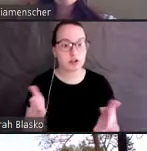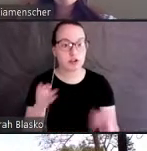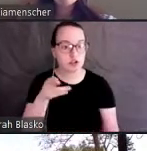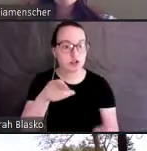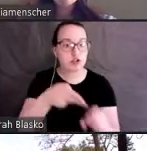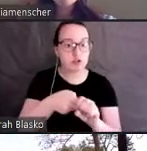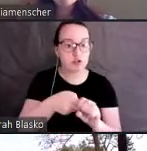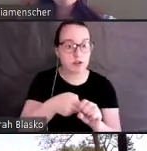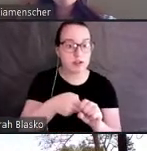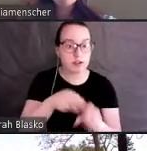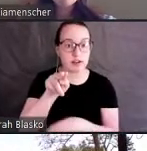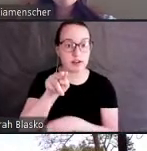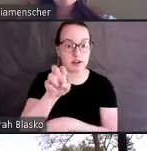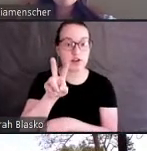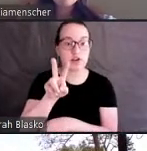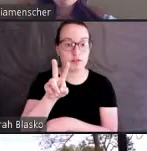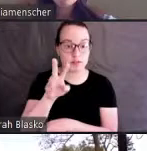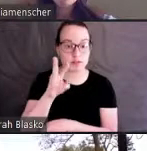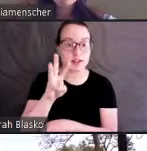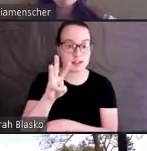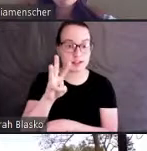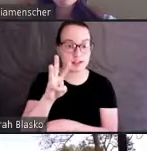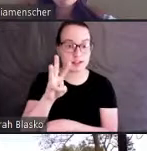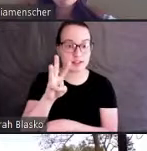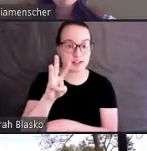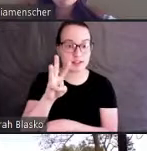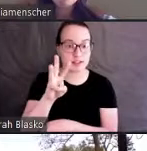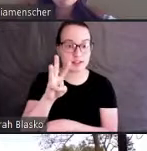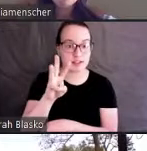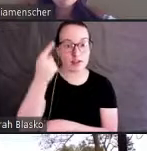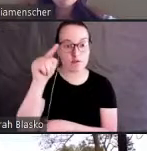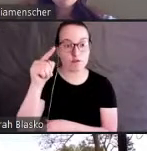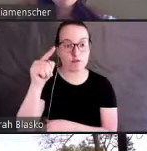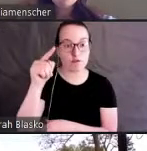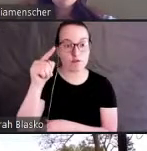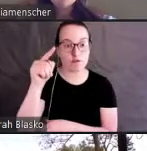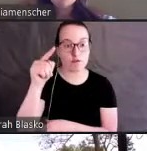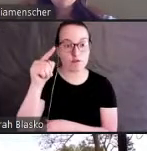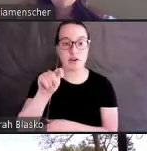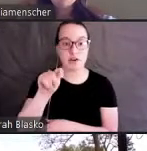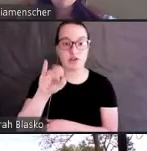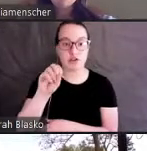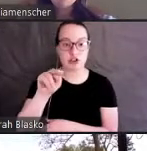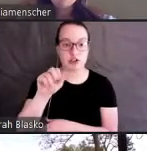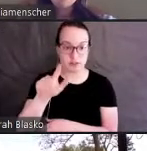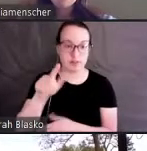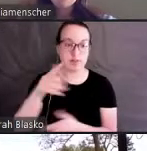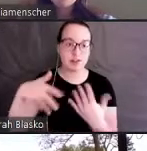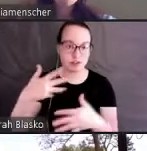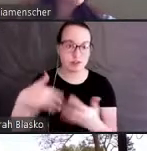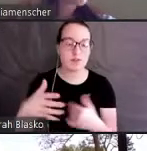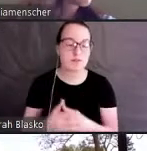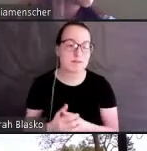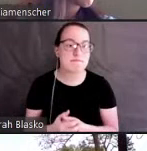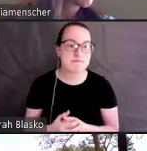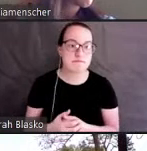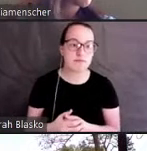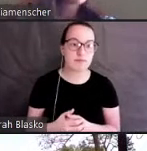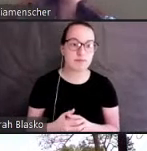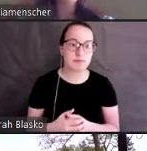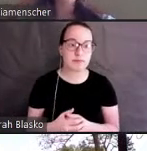devotional, because you know whatever happens from that other vote that's going on November the